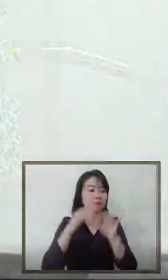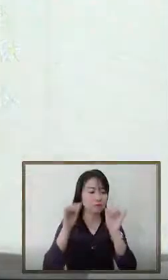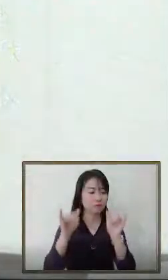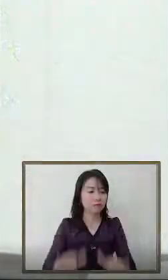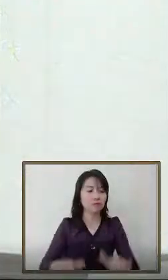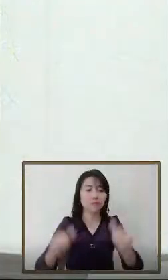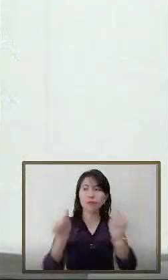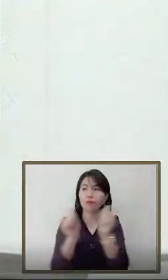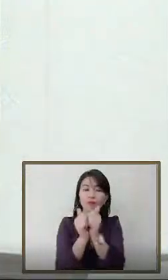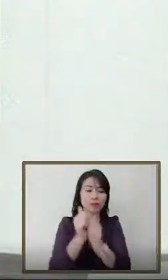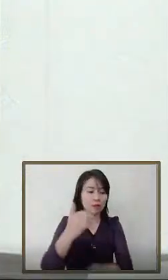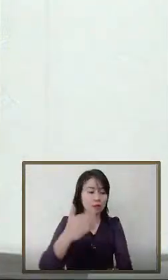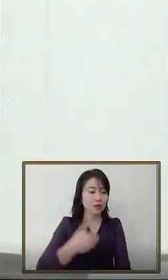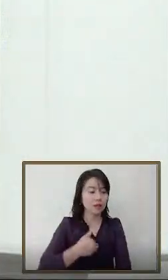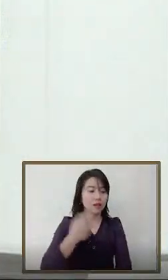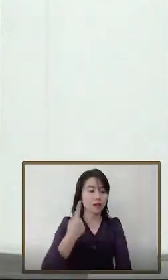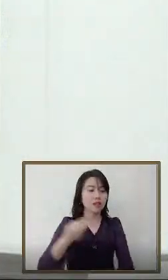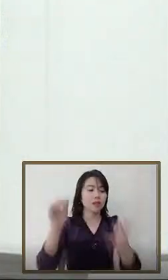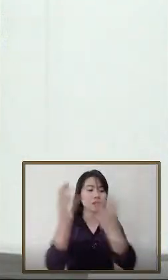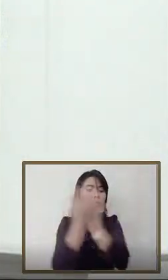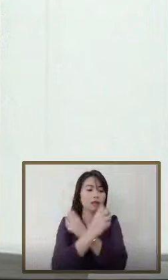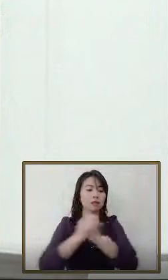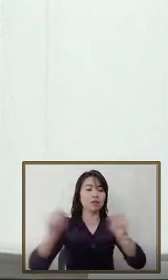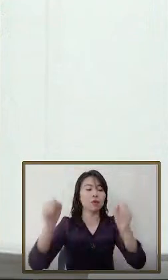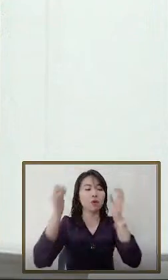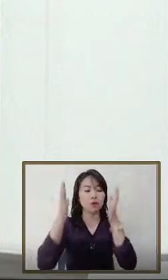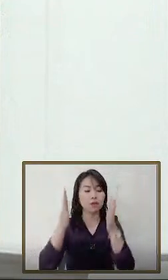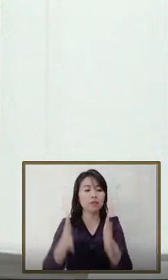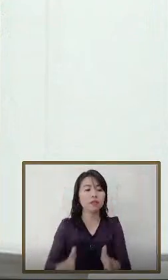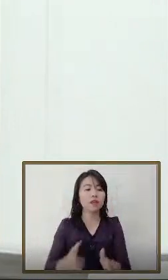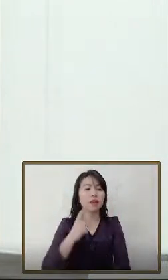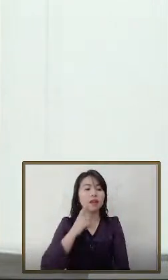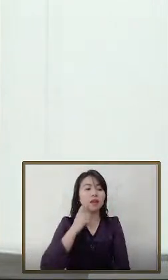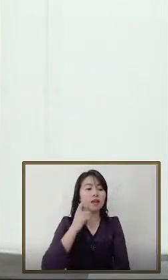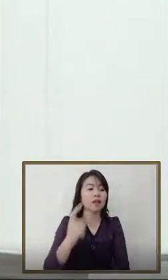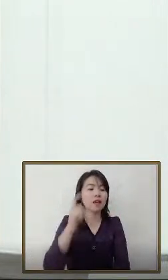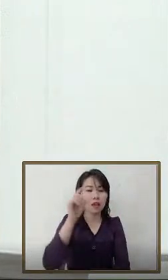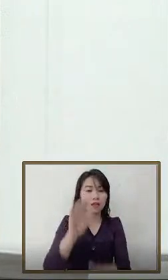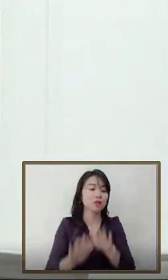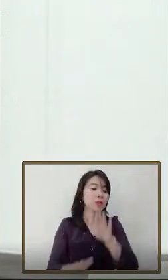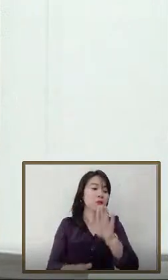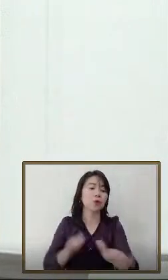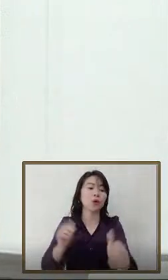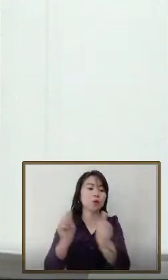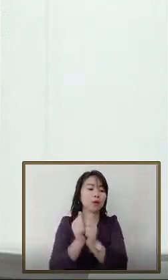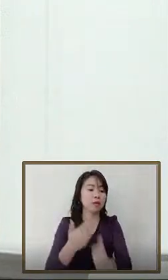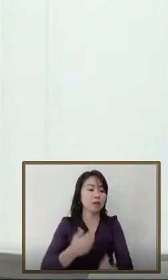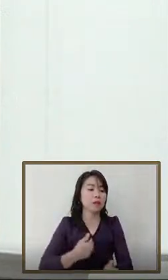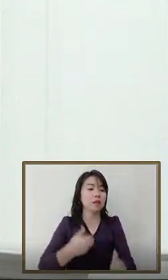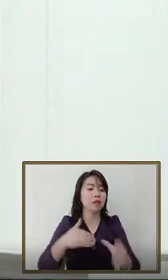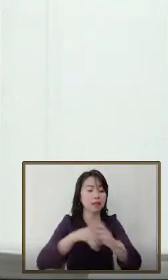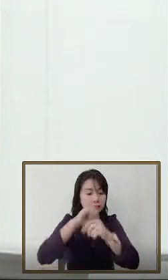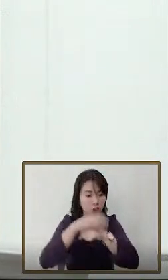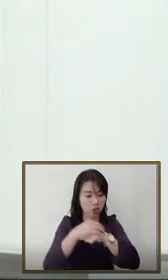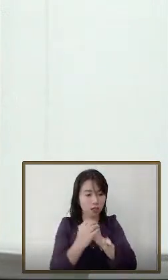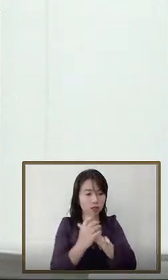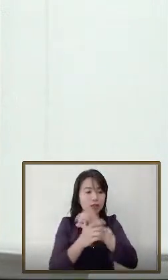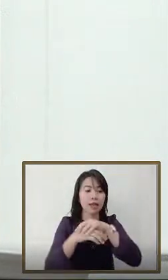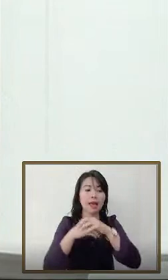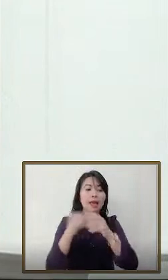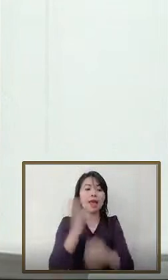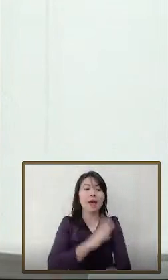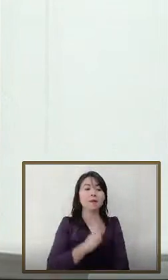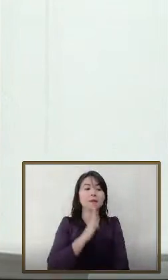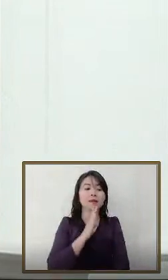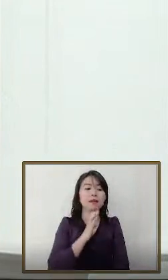abide in me, the Savior said. Walk with me in